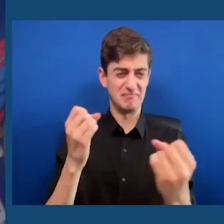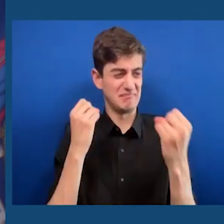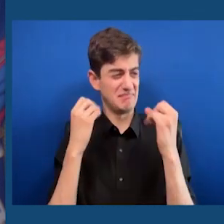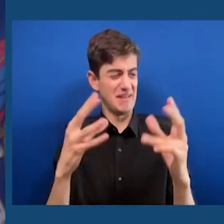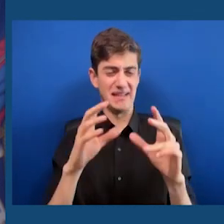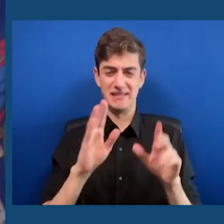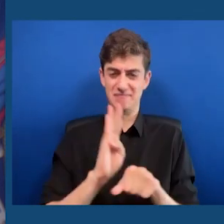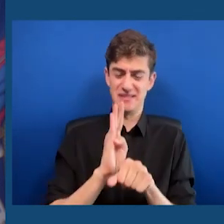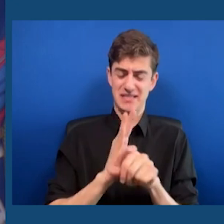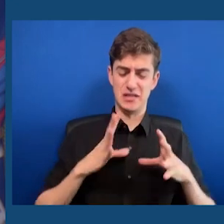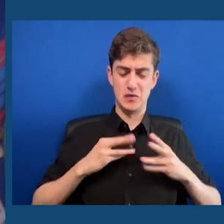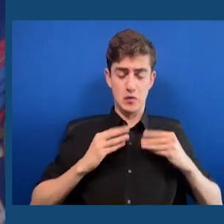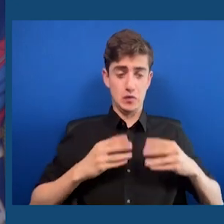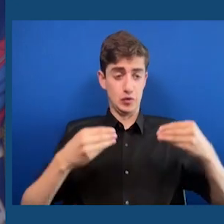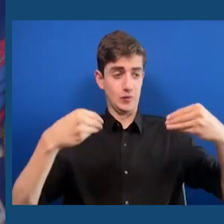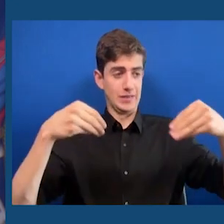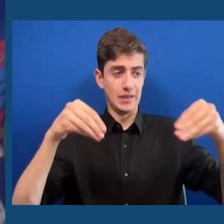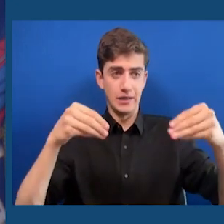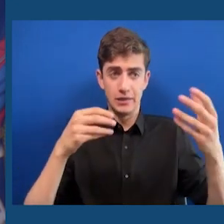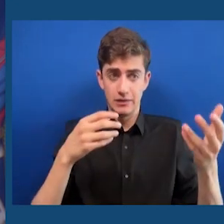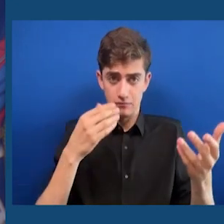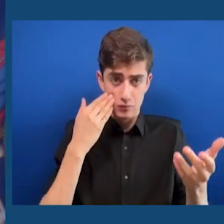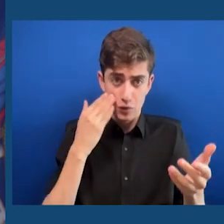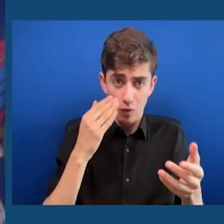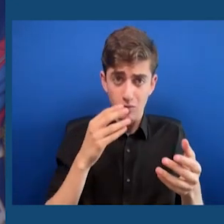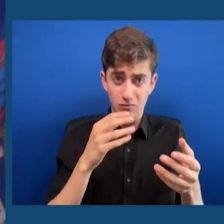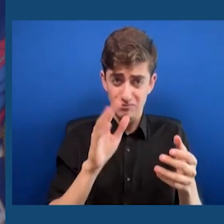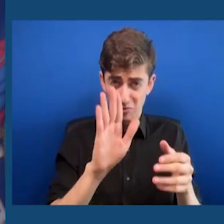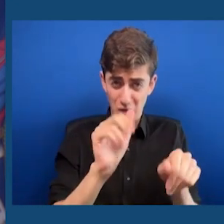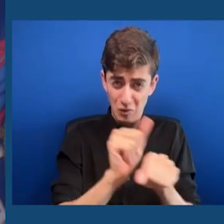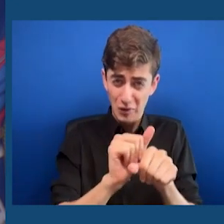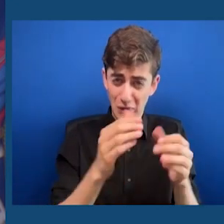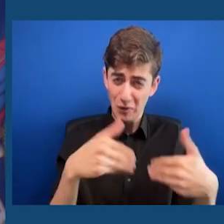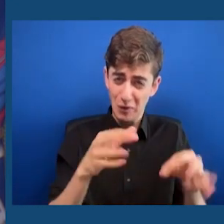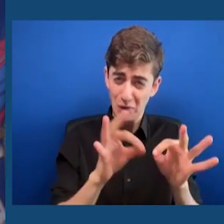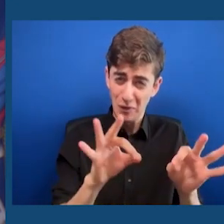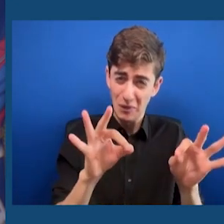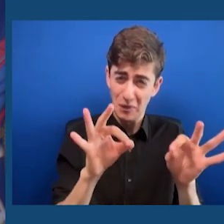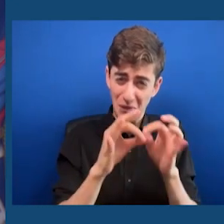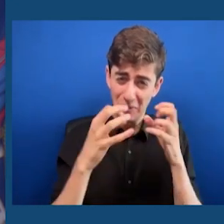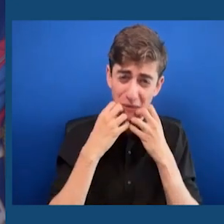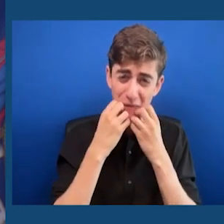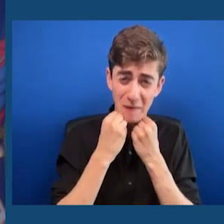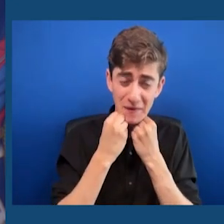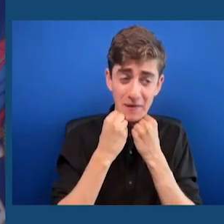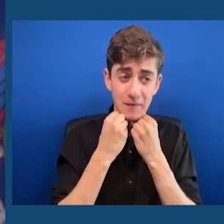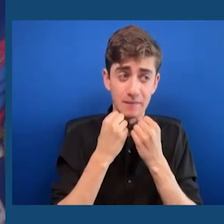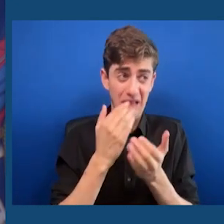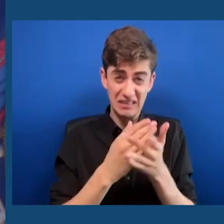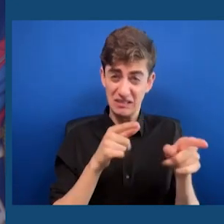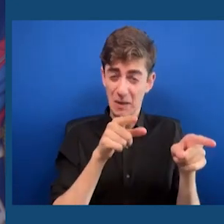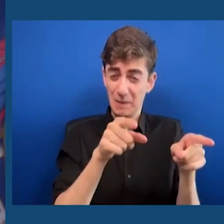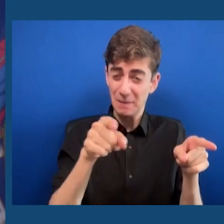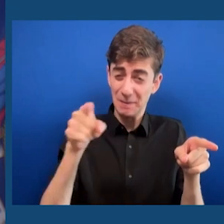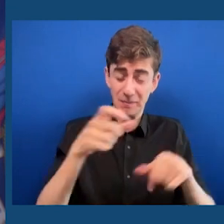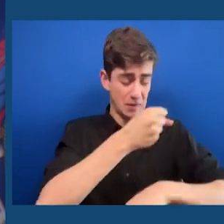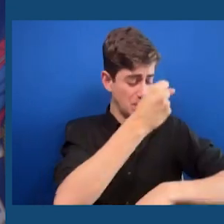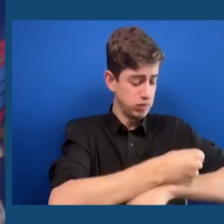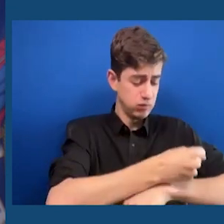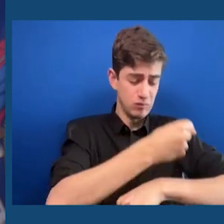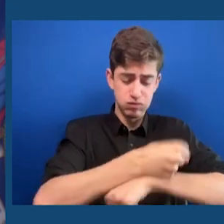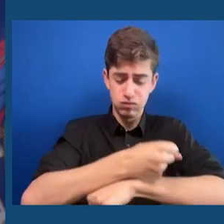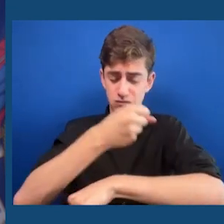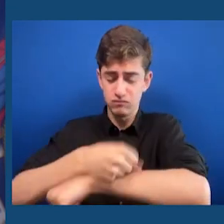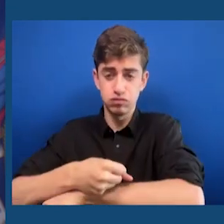have had to close. Some of your friends and colleagues have had to shut down and say, we just can't do it anymore. Even some of our larger stores that can pay for all kinds